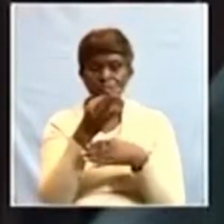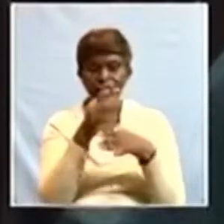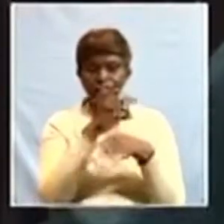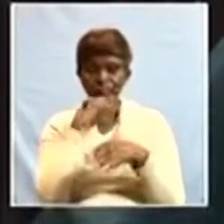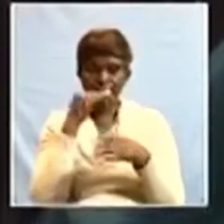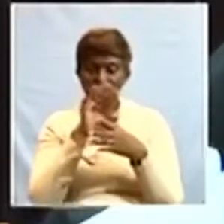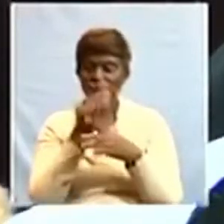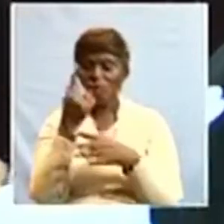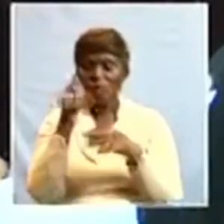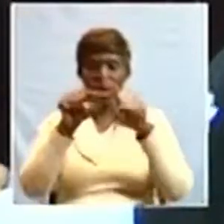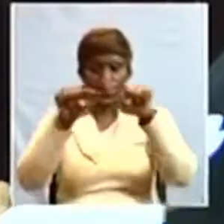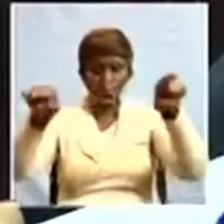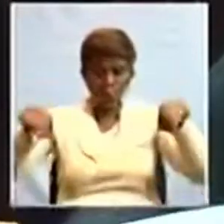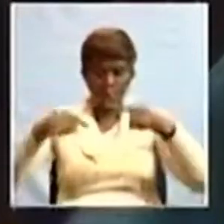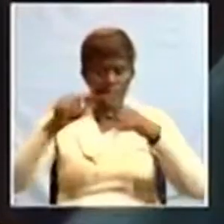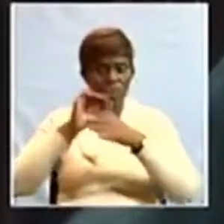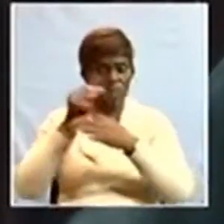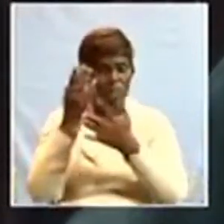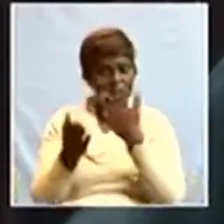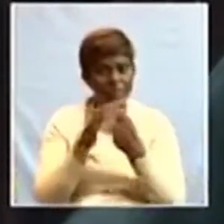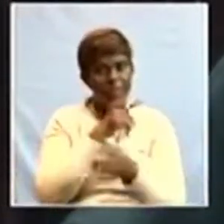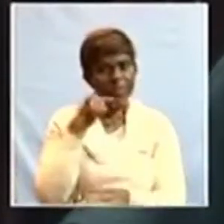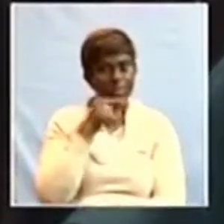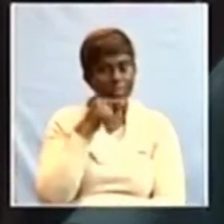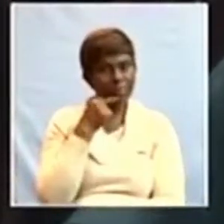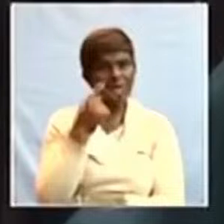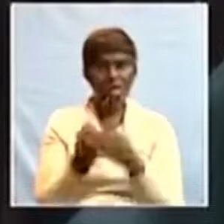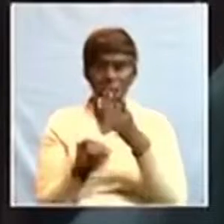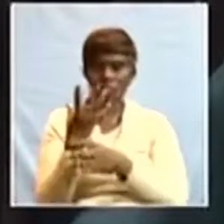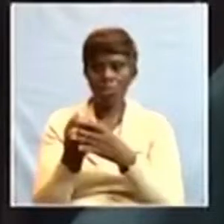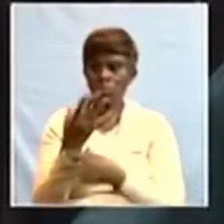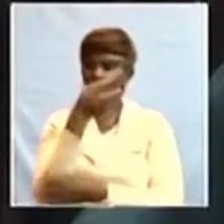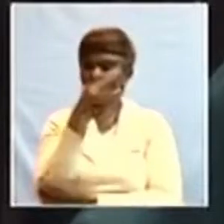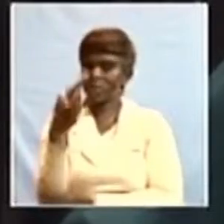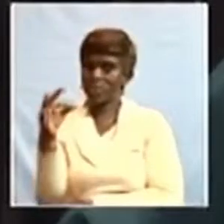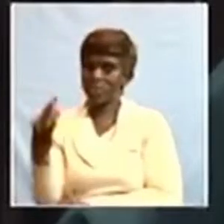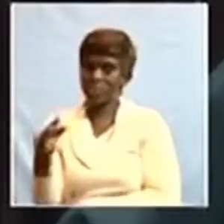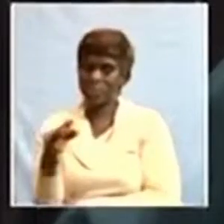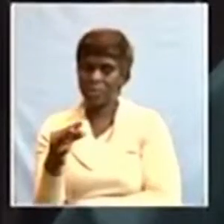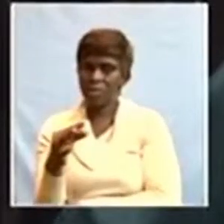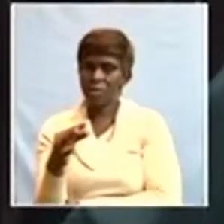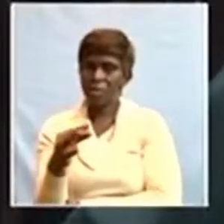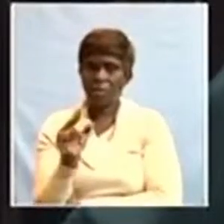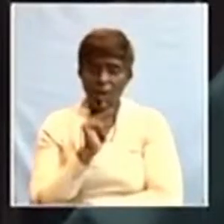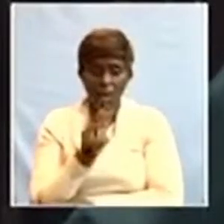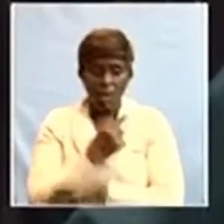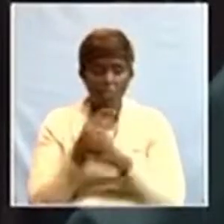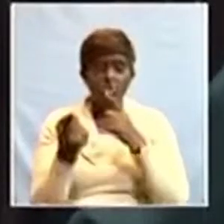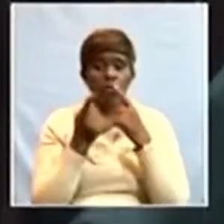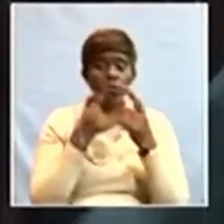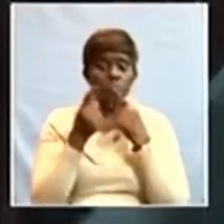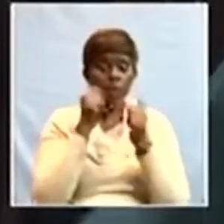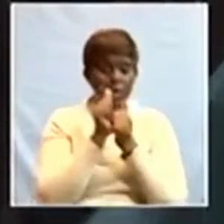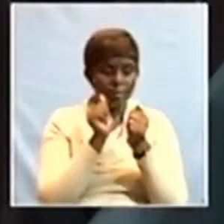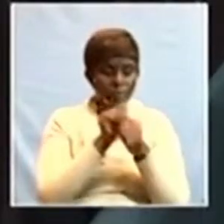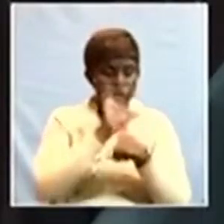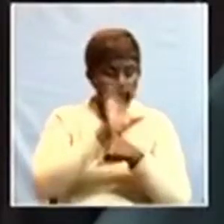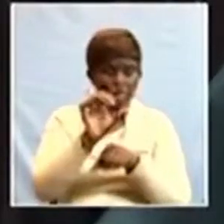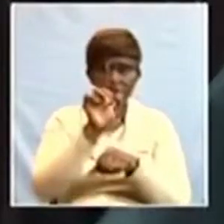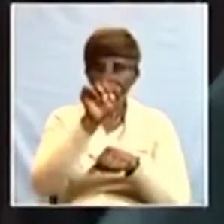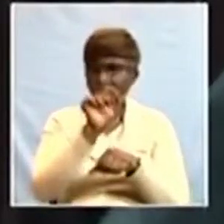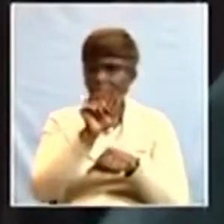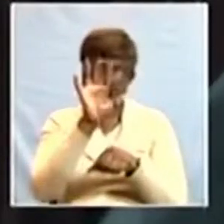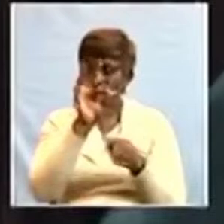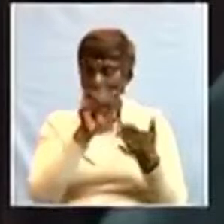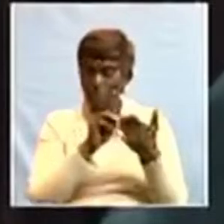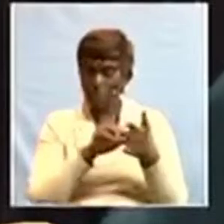one pond or gardening, growing vegetables. If we talk about Chipata 1.9 million,